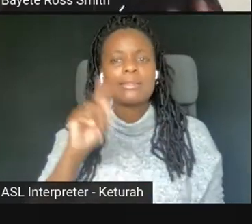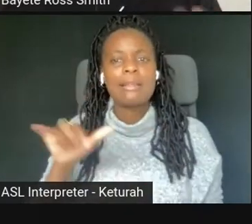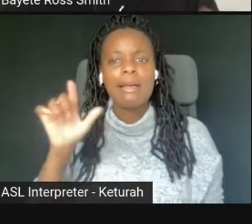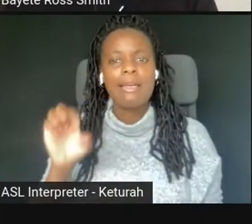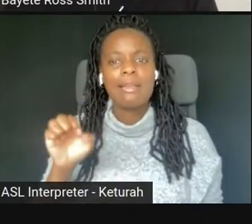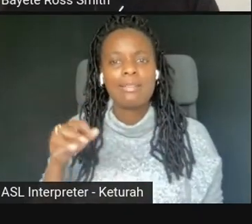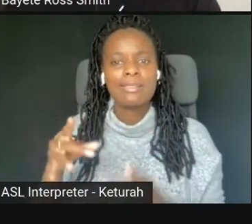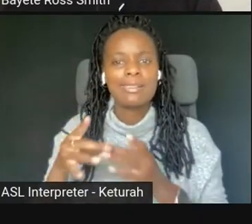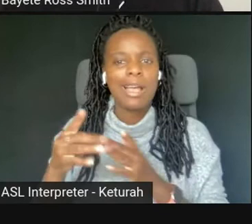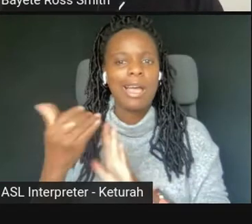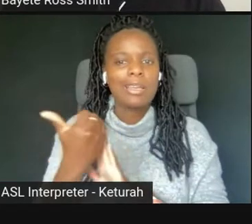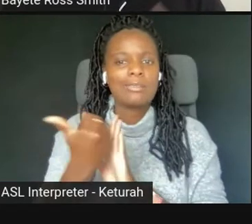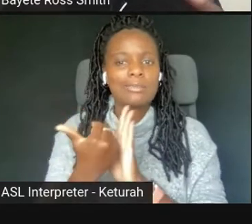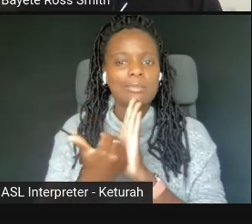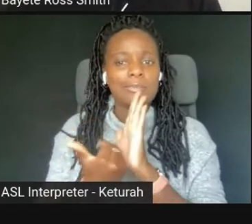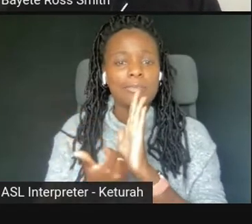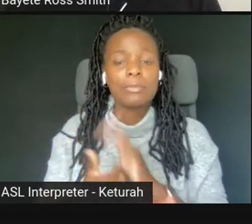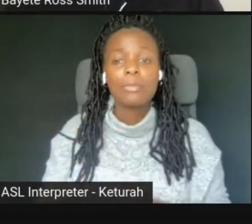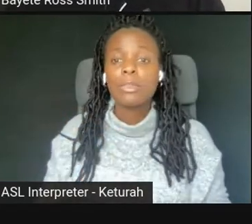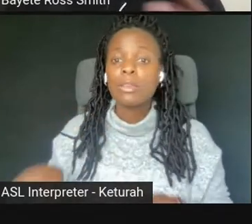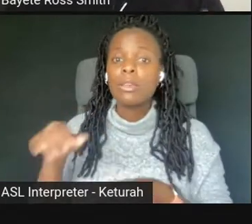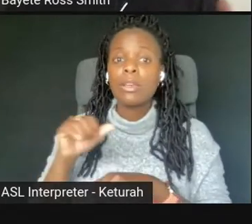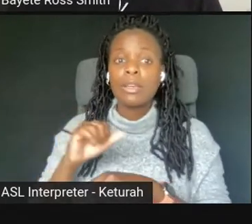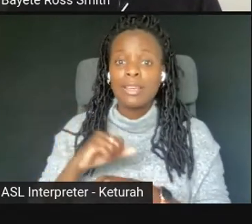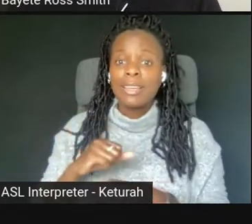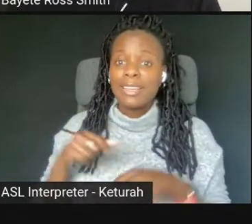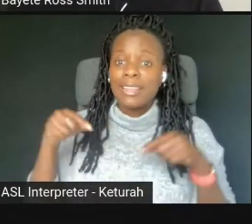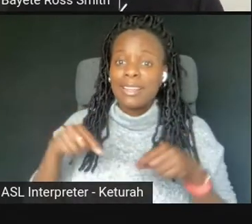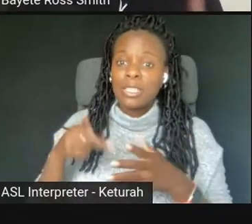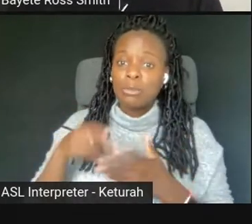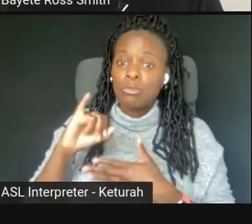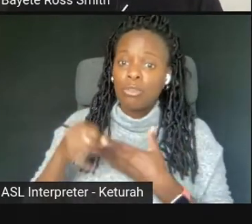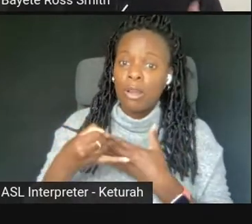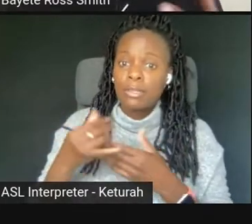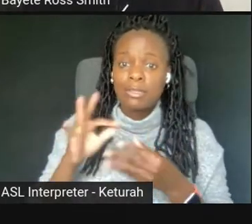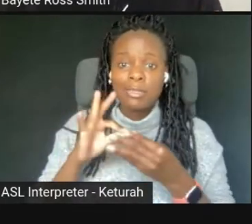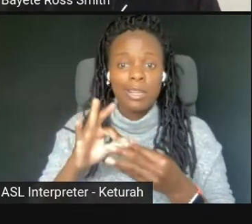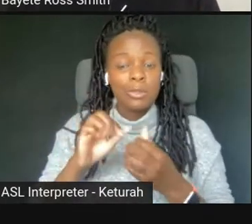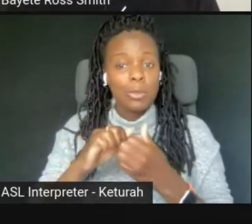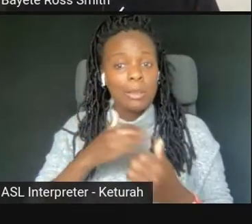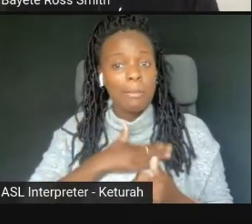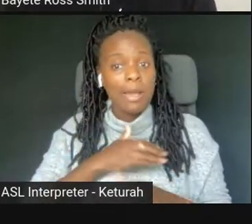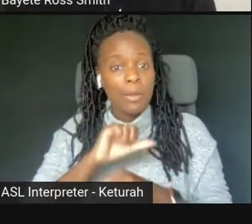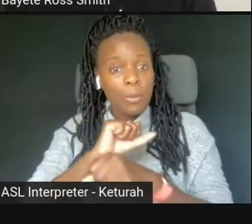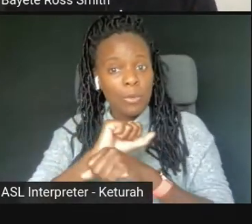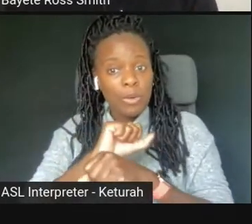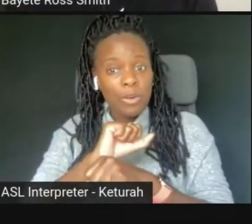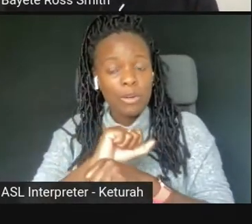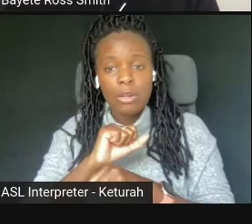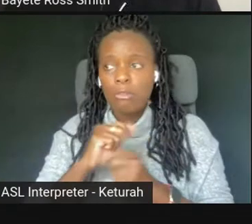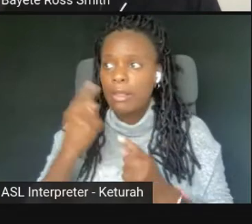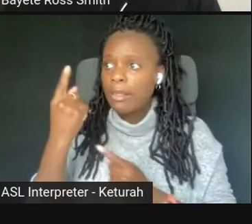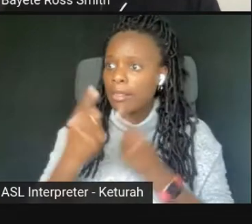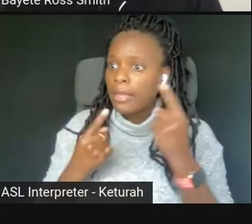will be centered and grounded in a lot of my work, which examines identity as one of the basic building blocks of human